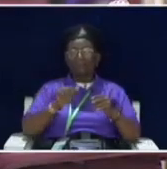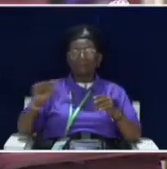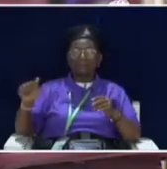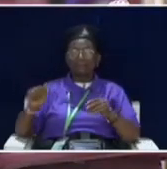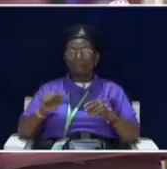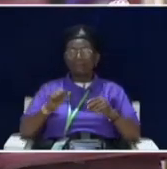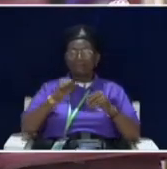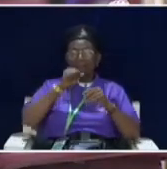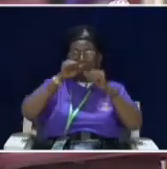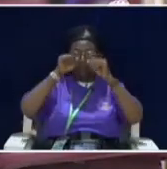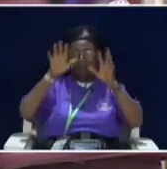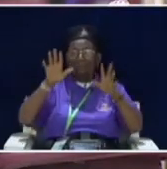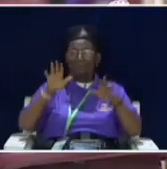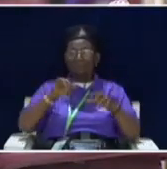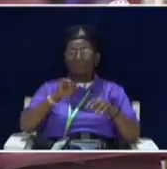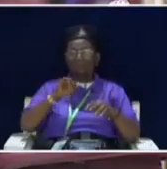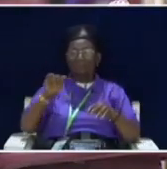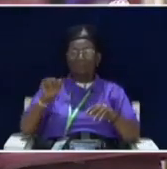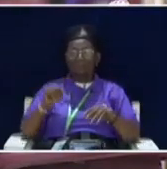sweat.